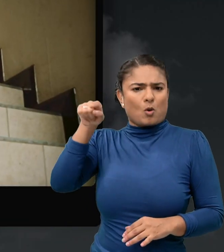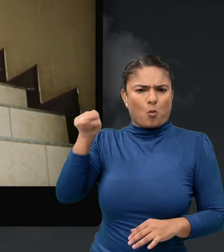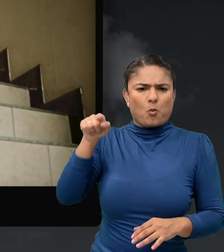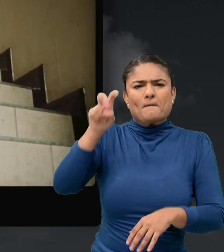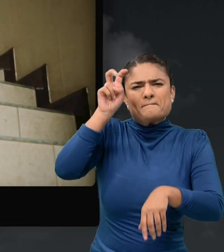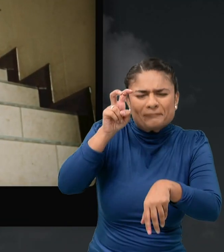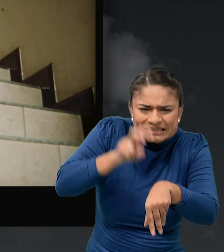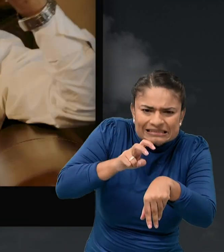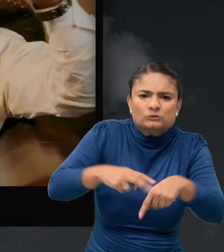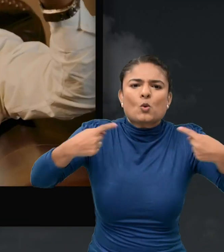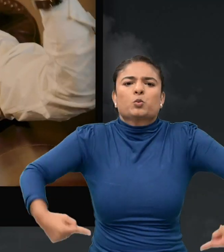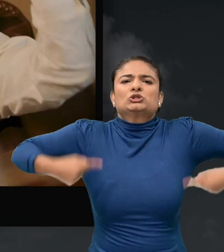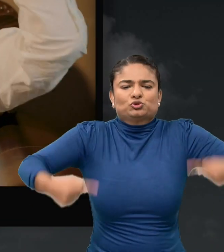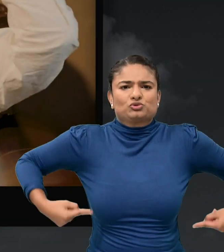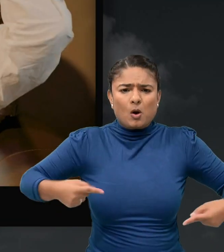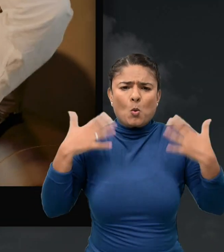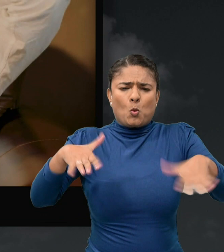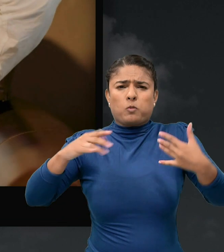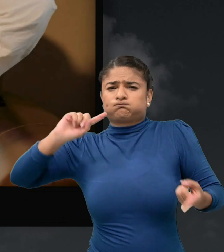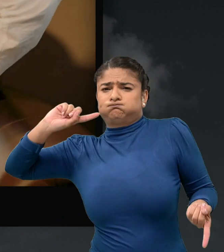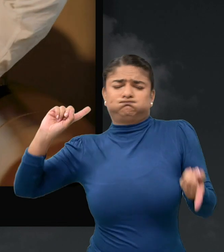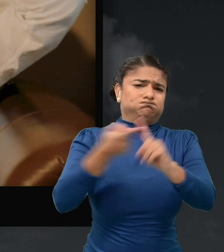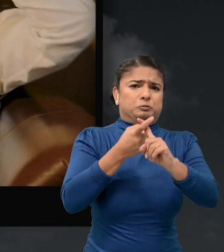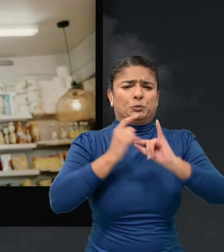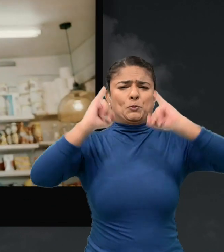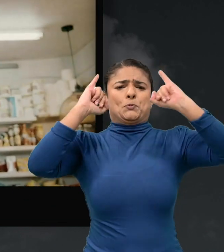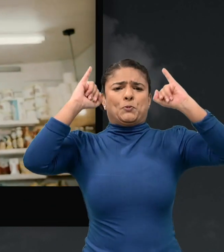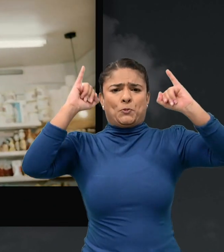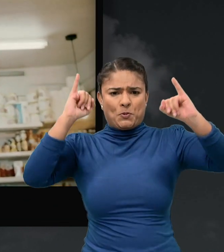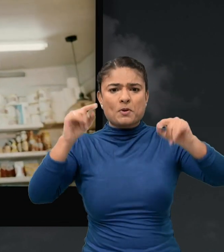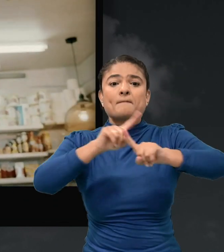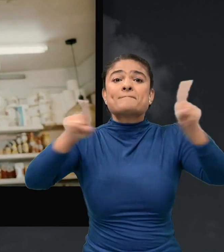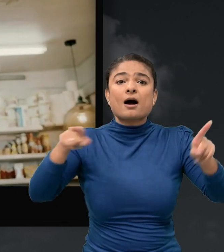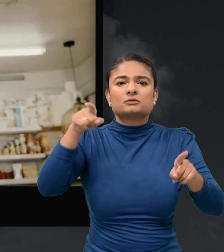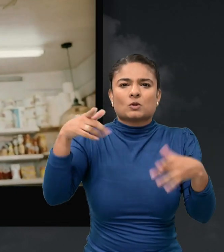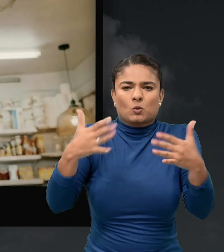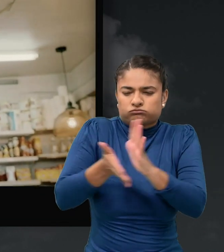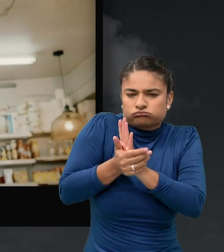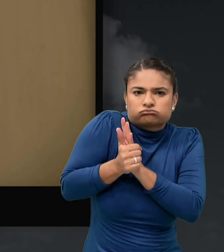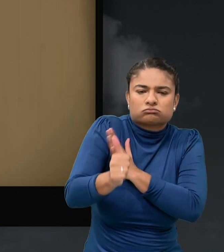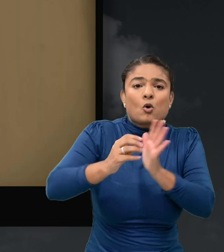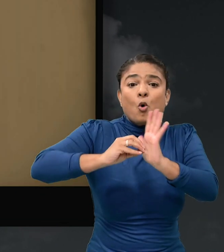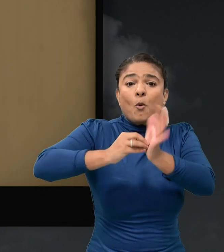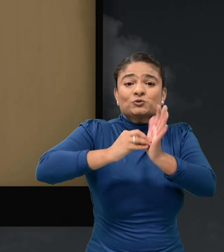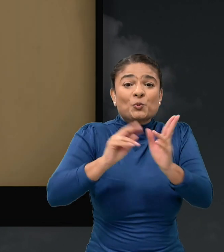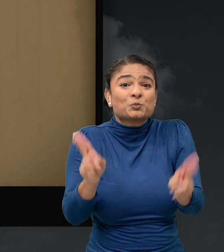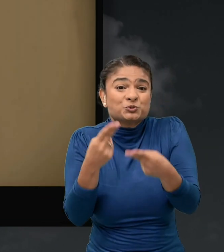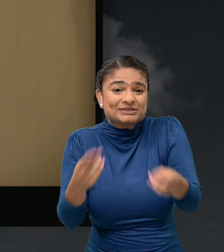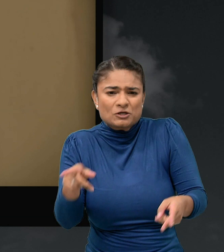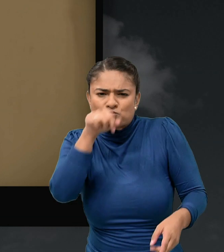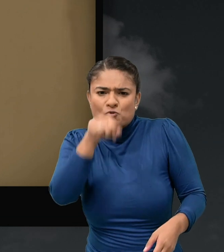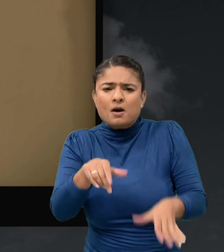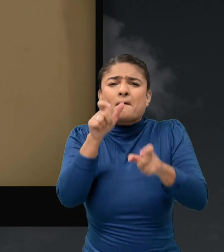Joe Nina needed to use a wheelchair 10 years ago after surviving a horrific accident and is one of the architects of